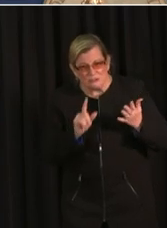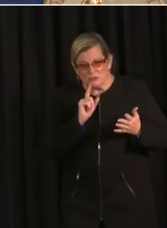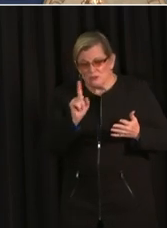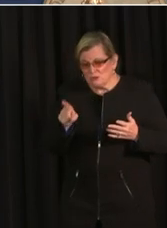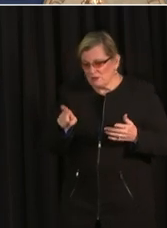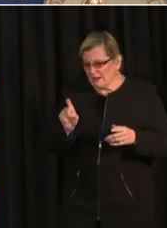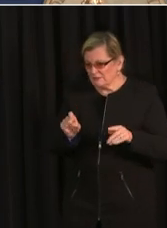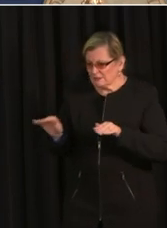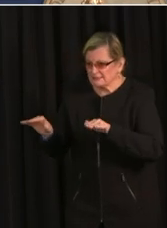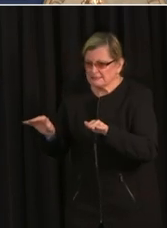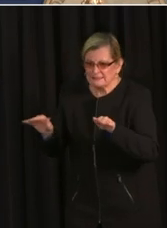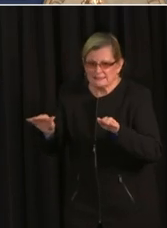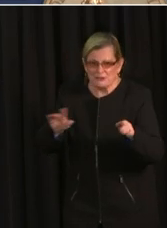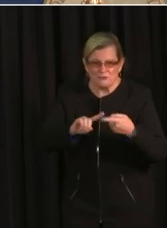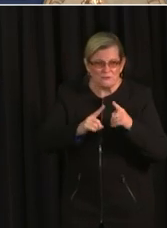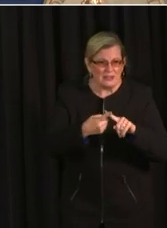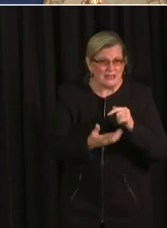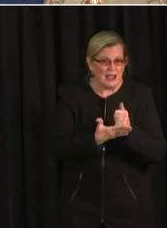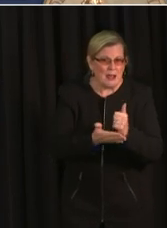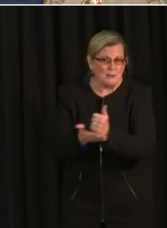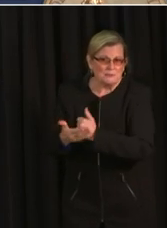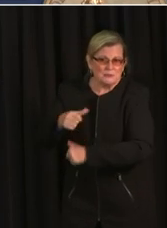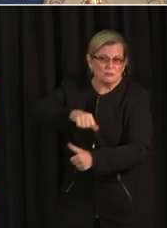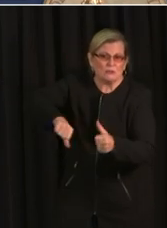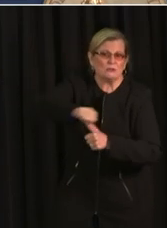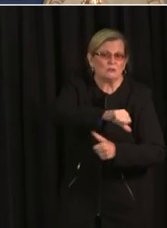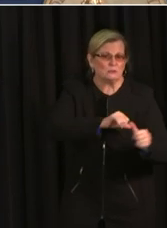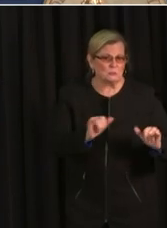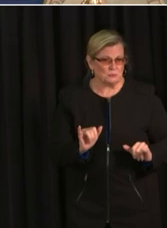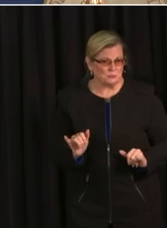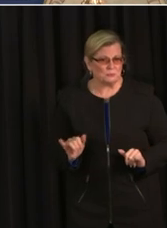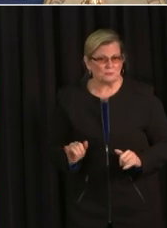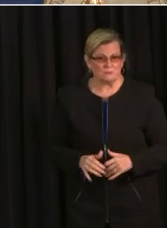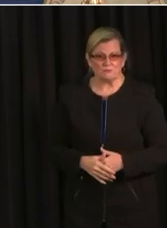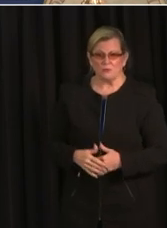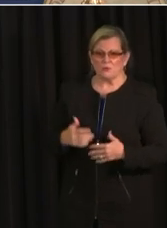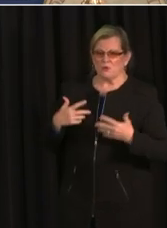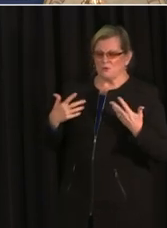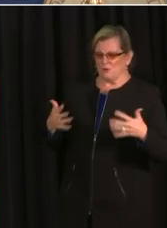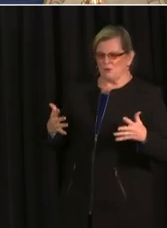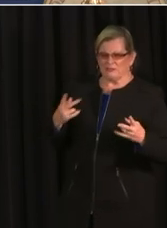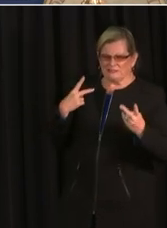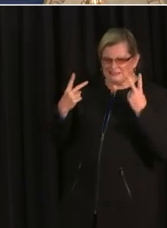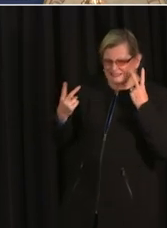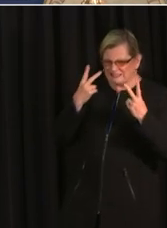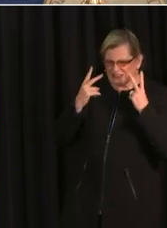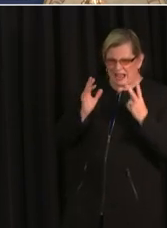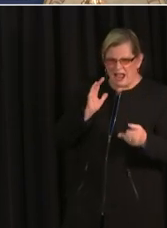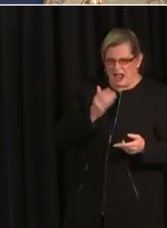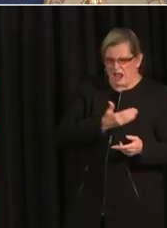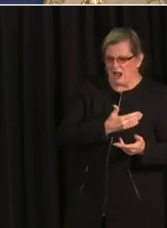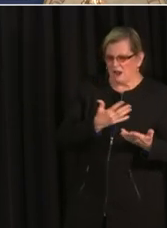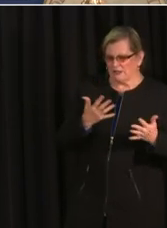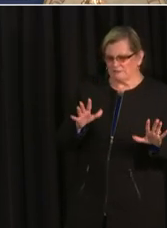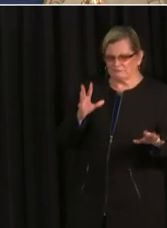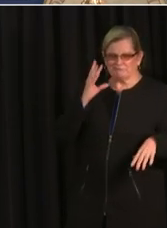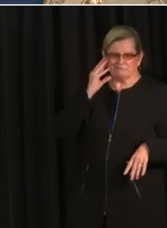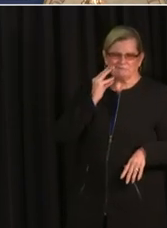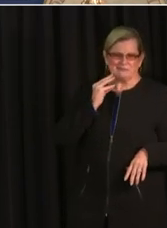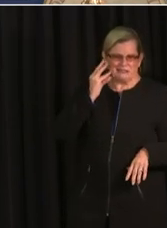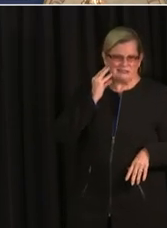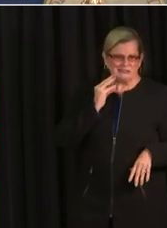well. We're doing this because we already have seen in our own experience and in